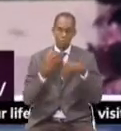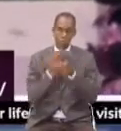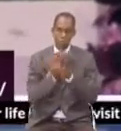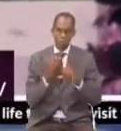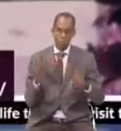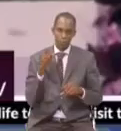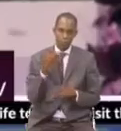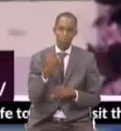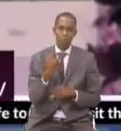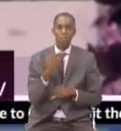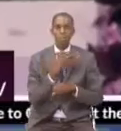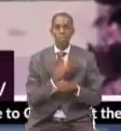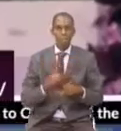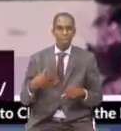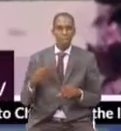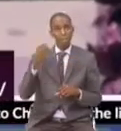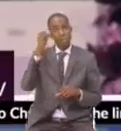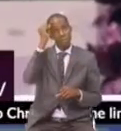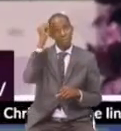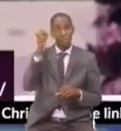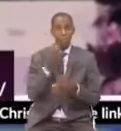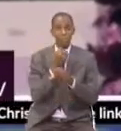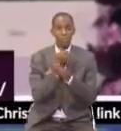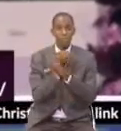And this salvation is real.